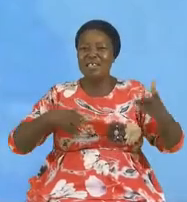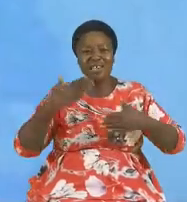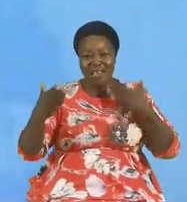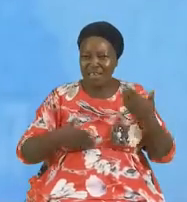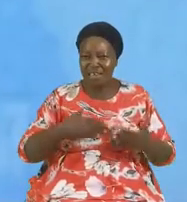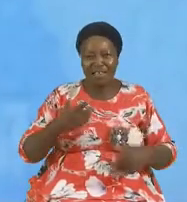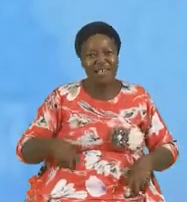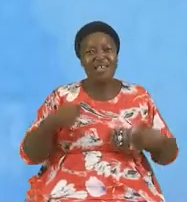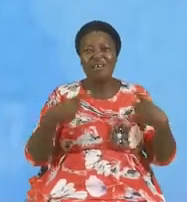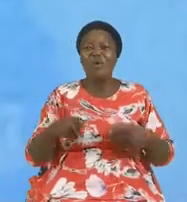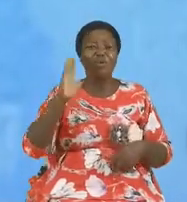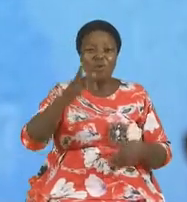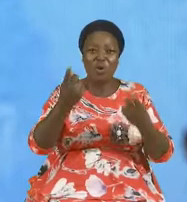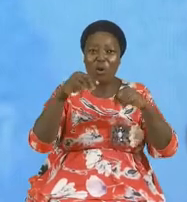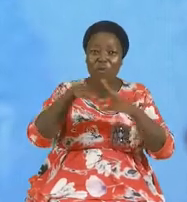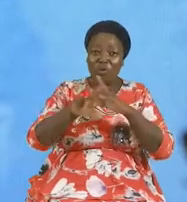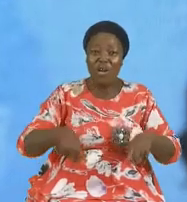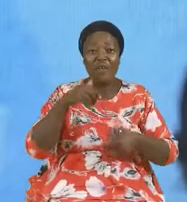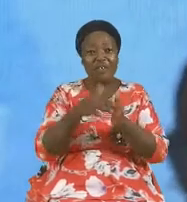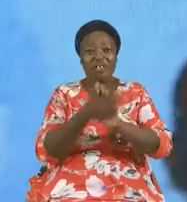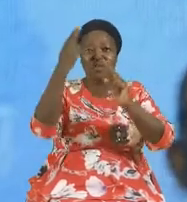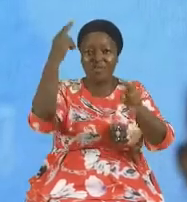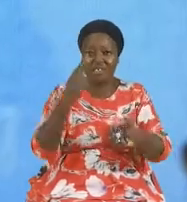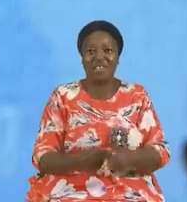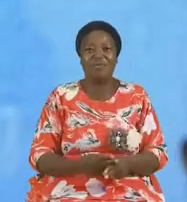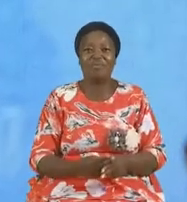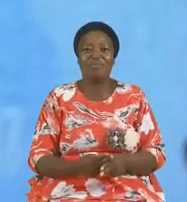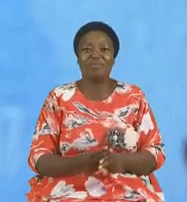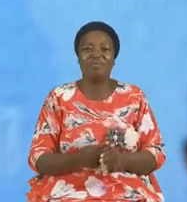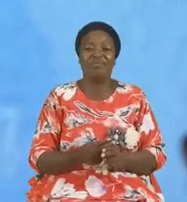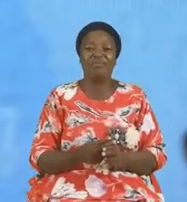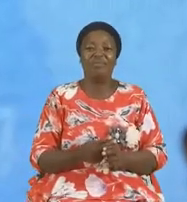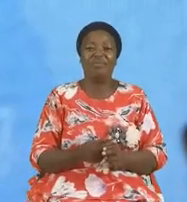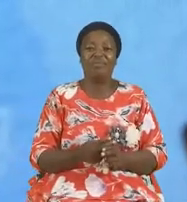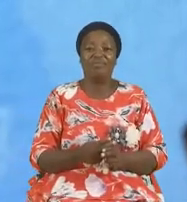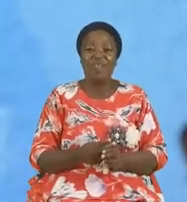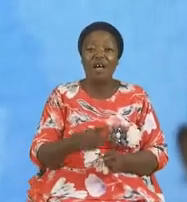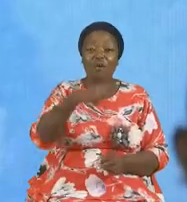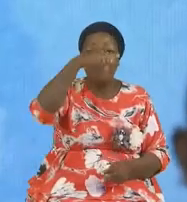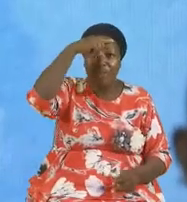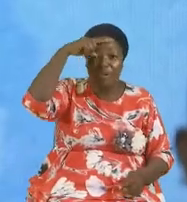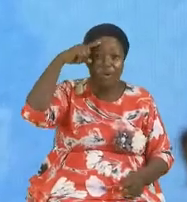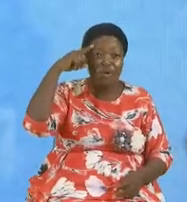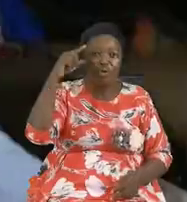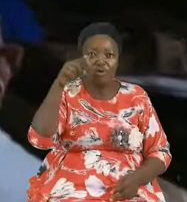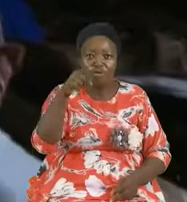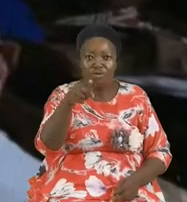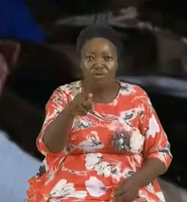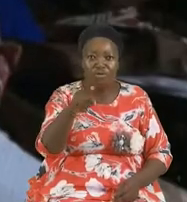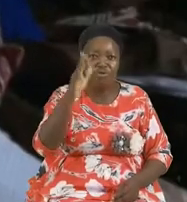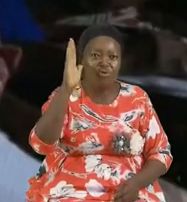in your life. A new life, a vibrant life will come in your life in Jesus'